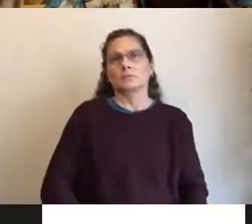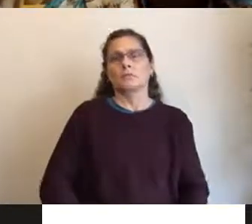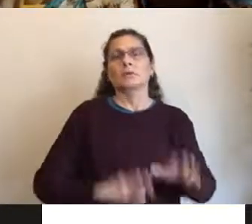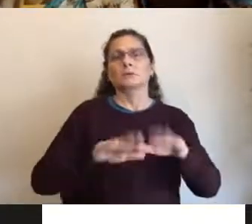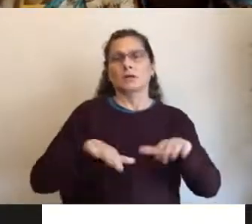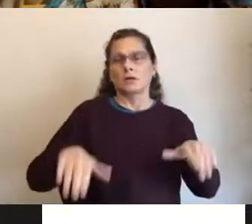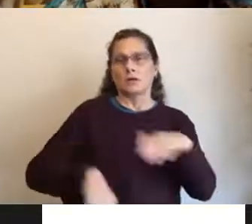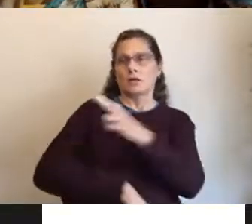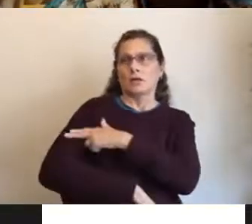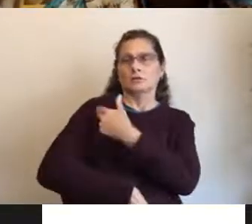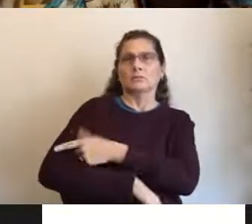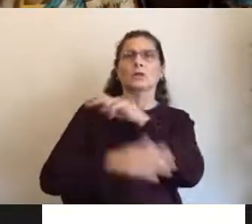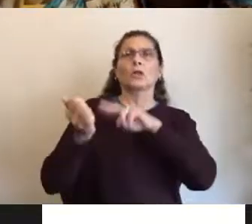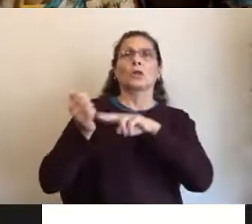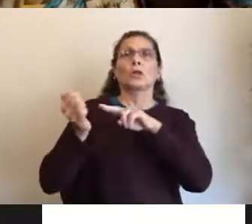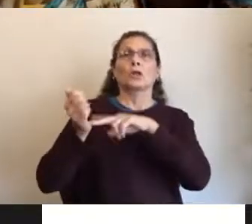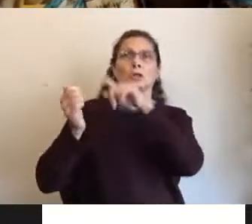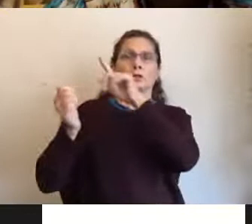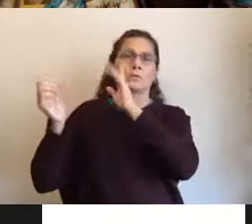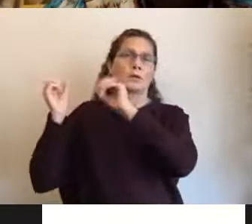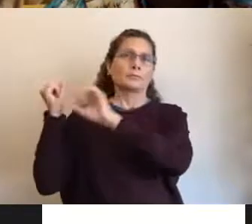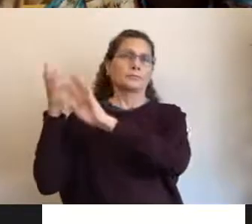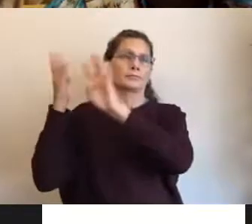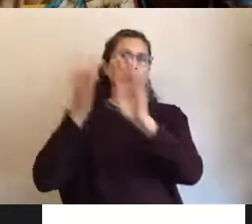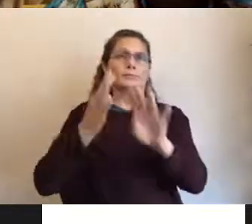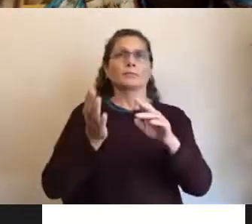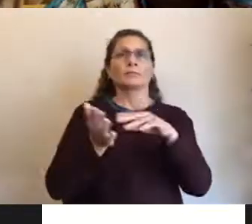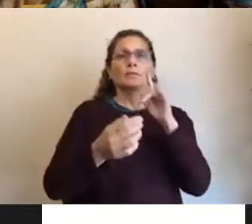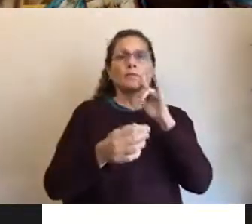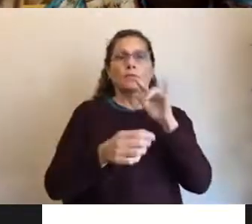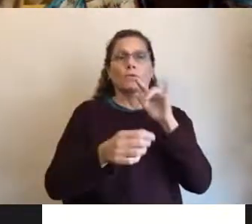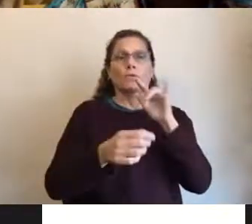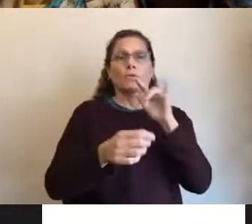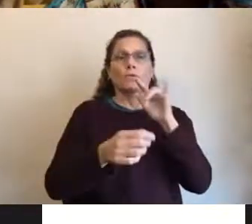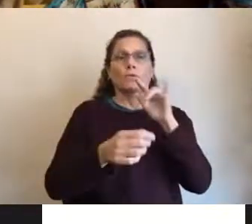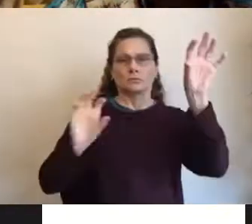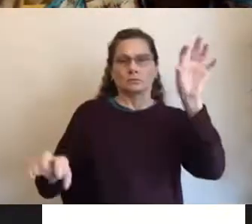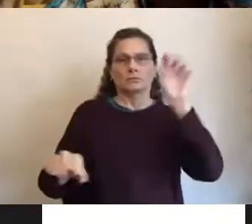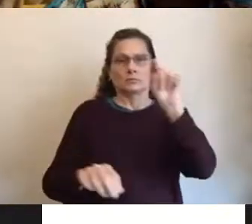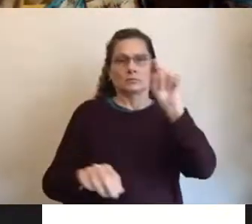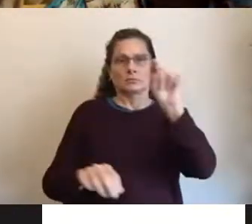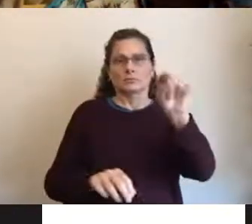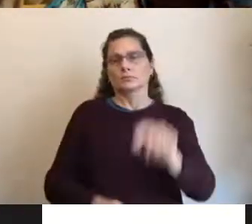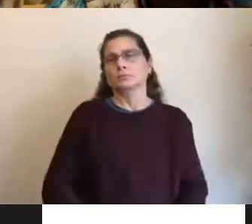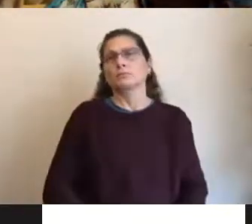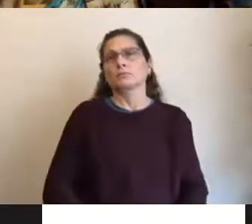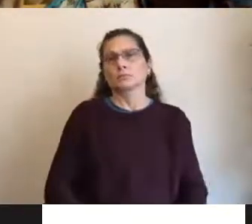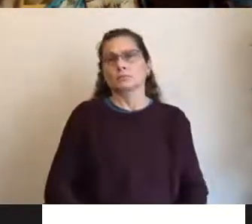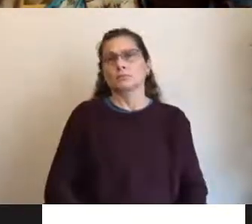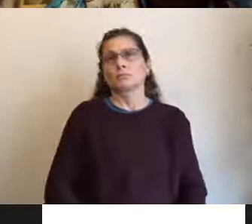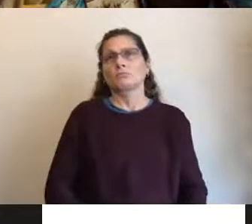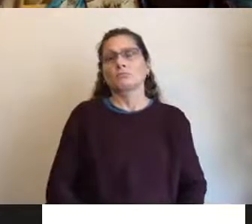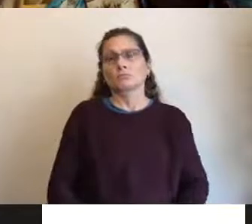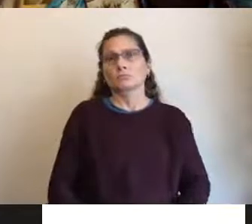nurses, as well as Children's Community Plan nurses. Know that flu immunizations are always a good idea, and